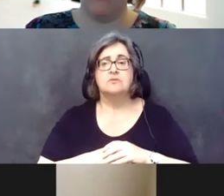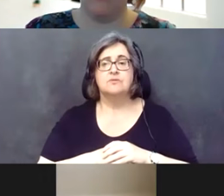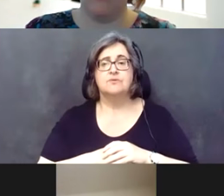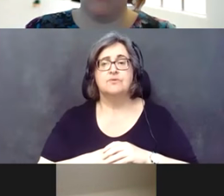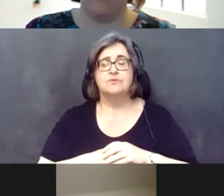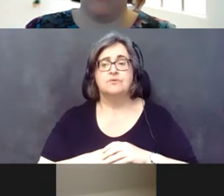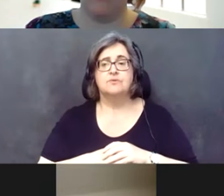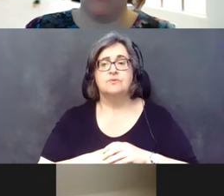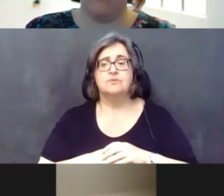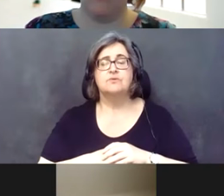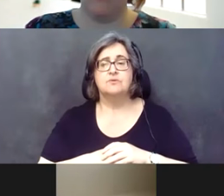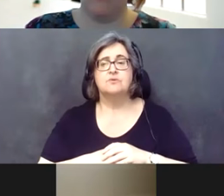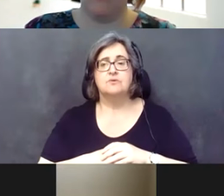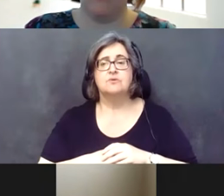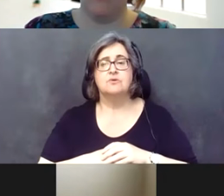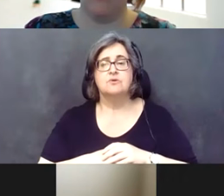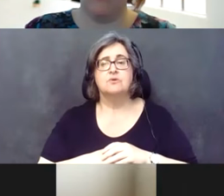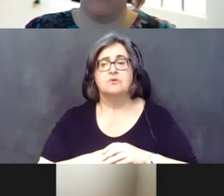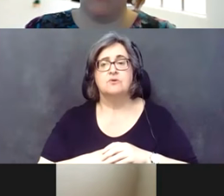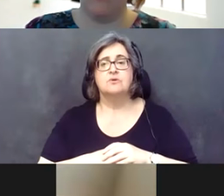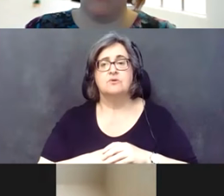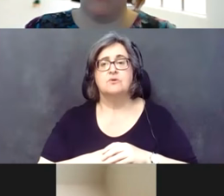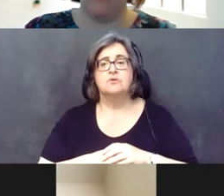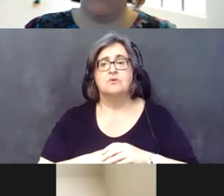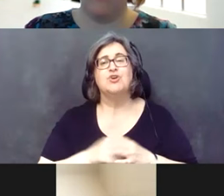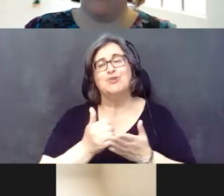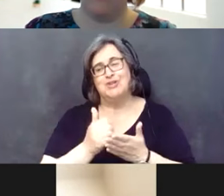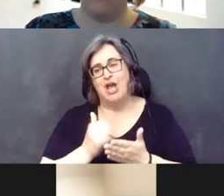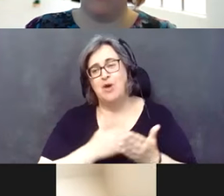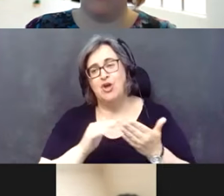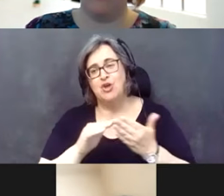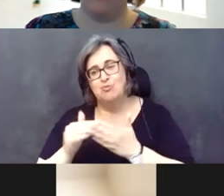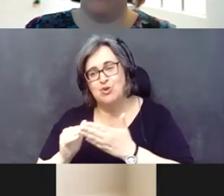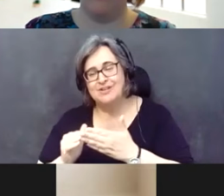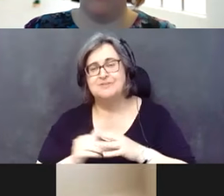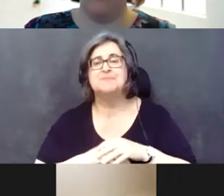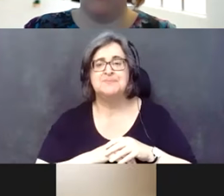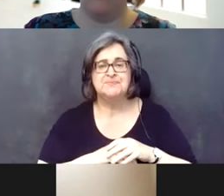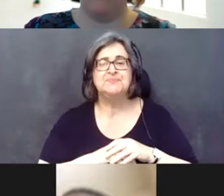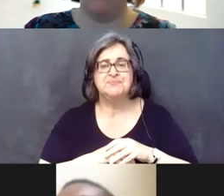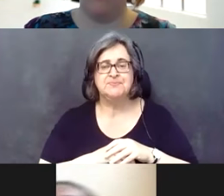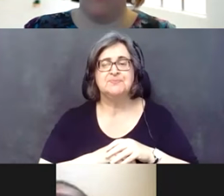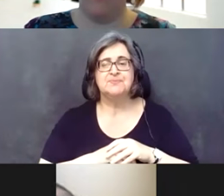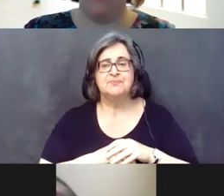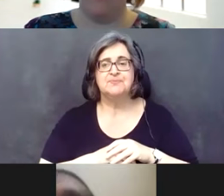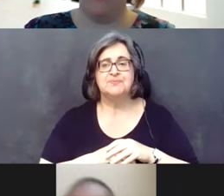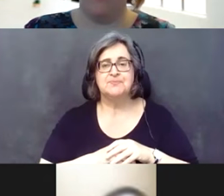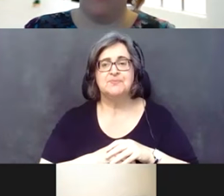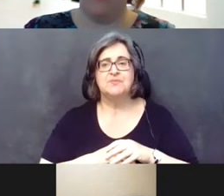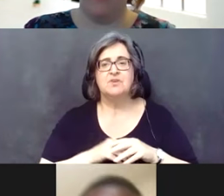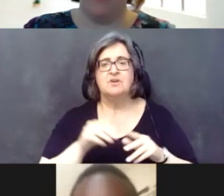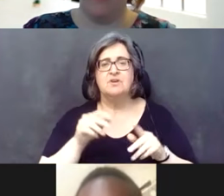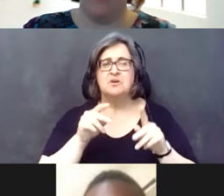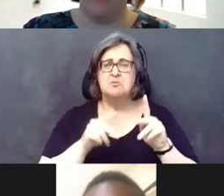out in that, and to help our community out, because people pick on